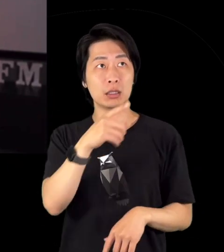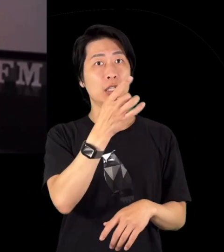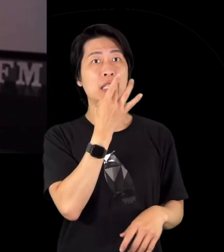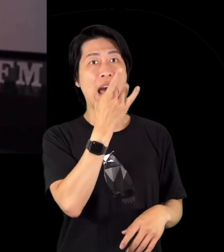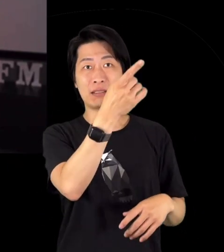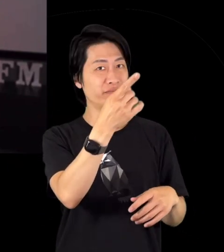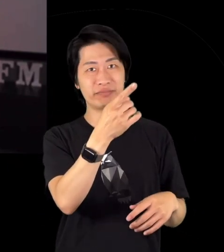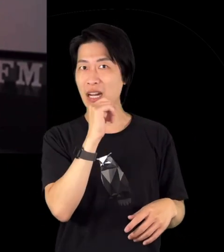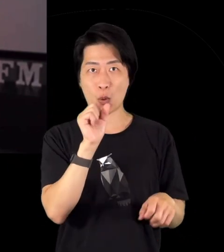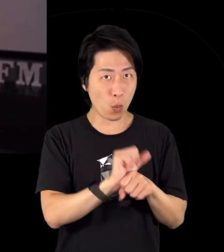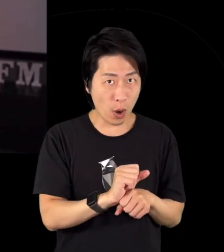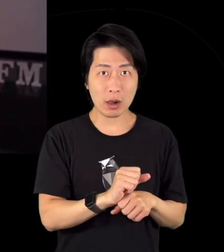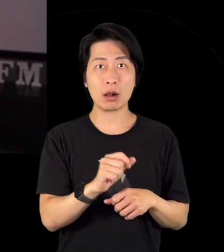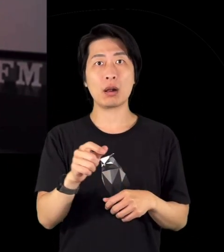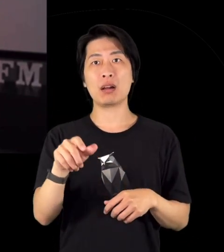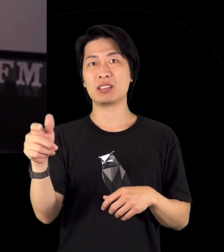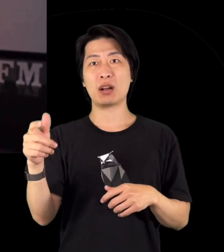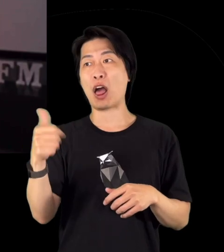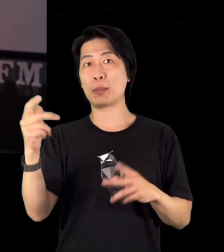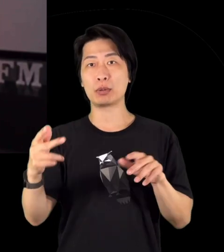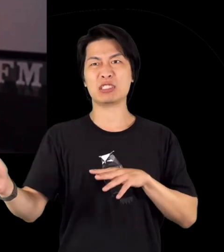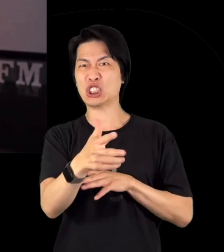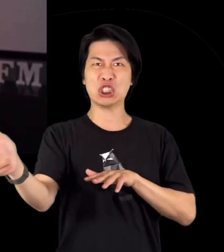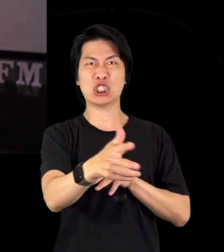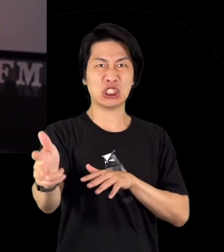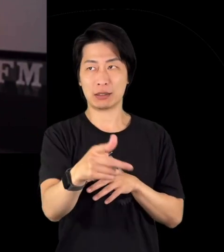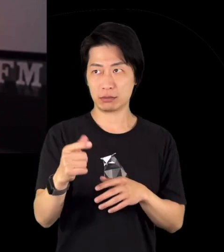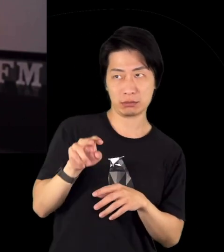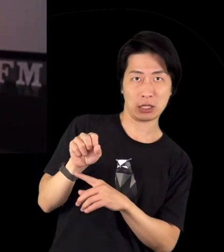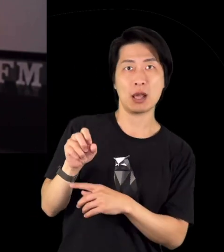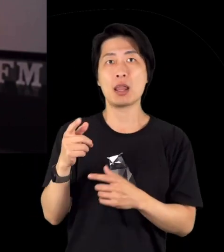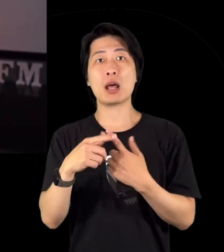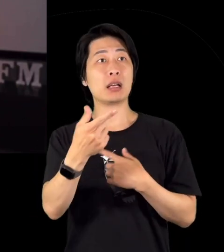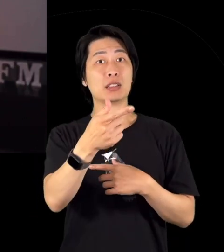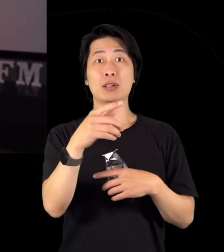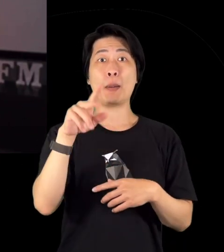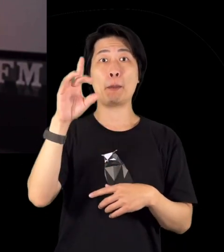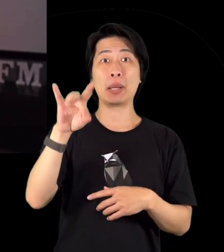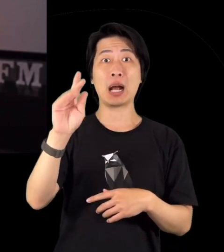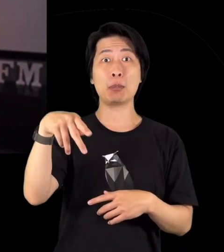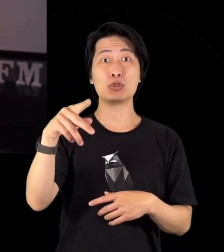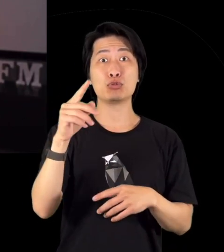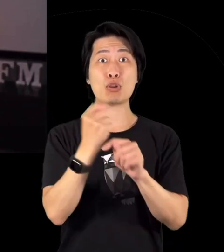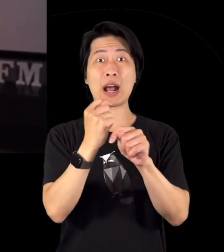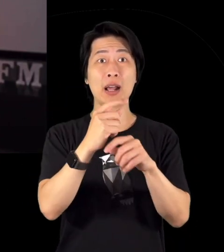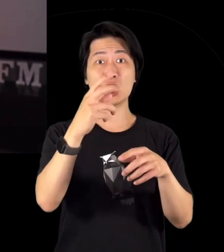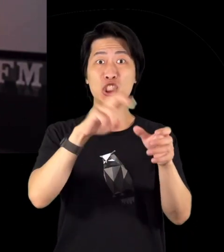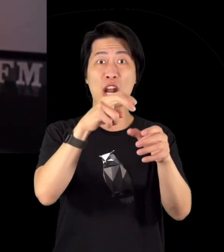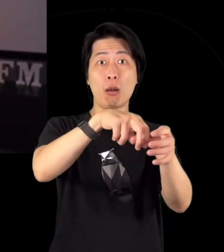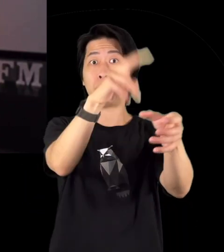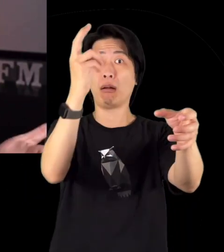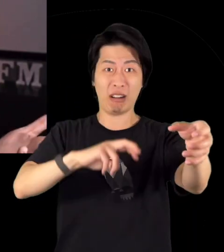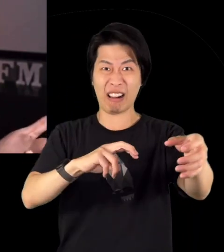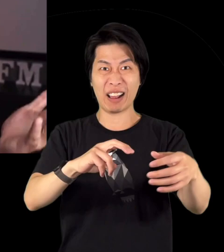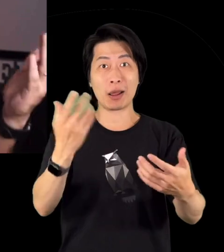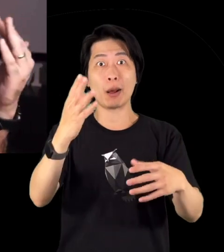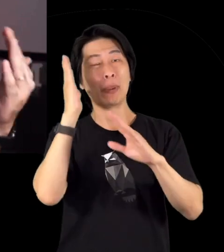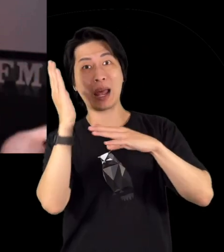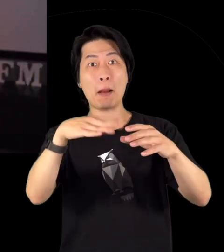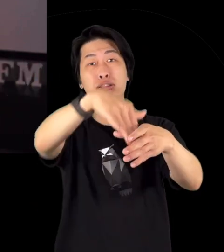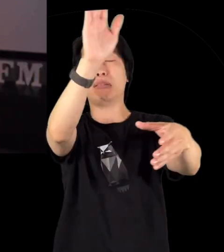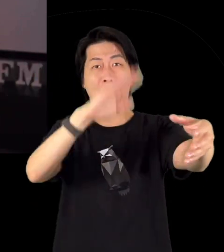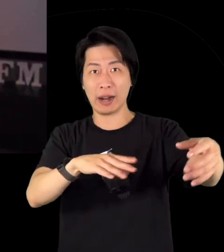that don't work, erratic driving behavior, chairs that fall off of a freaking pickup truck in the middle of the highway,